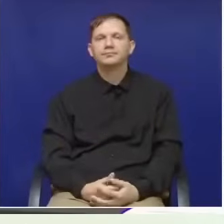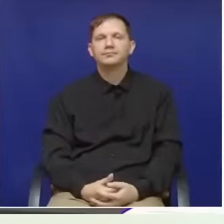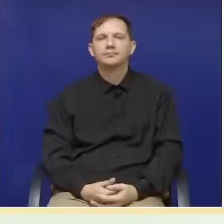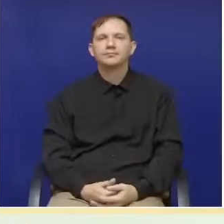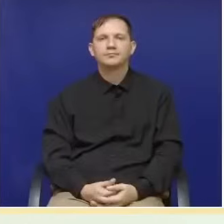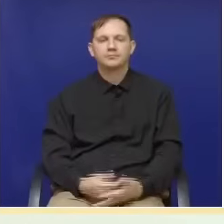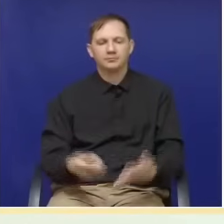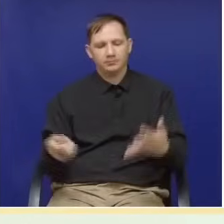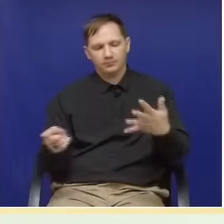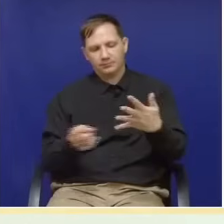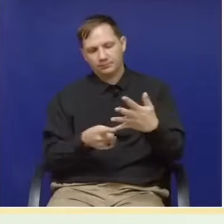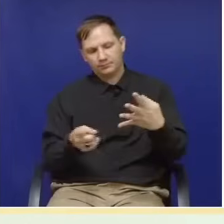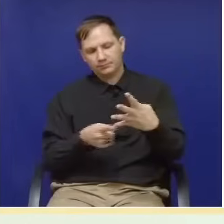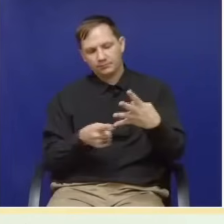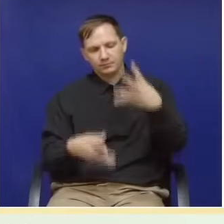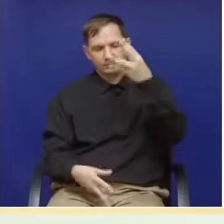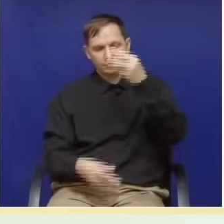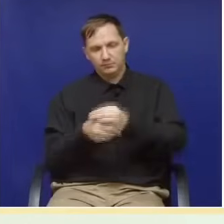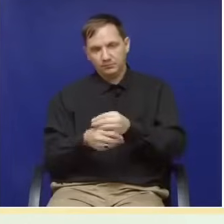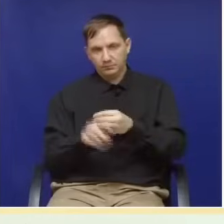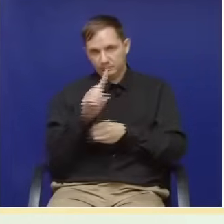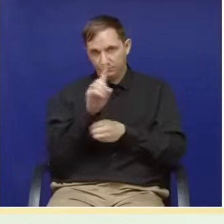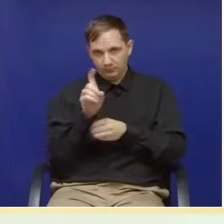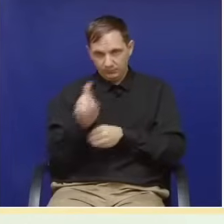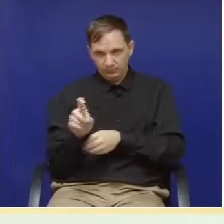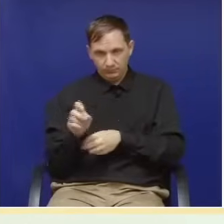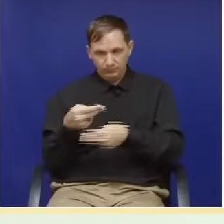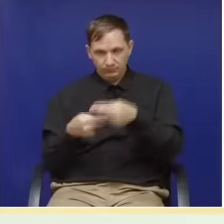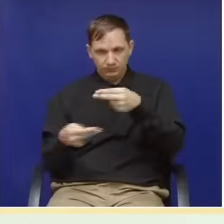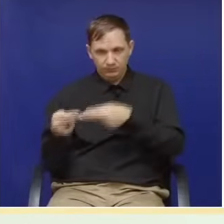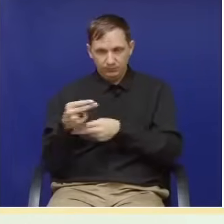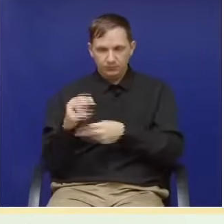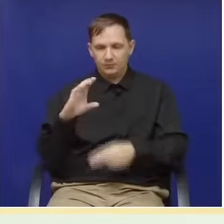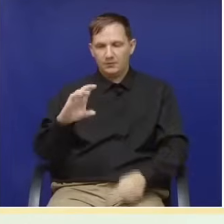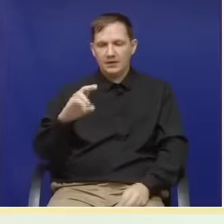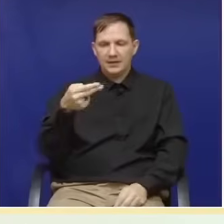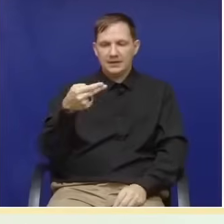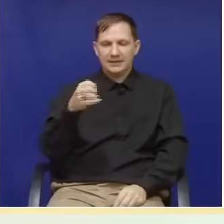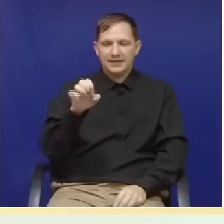The fourth supplementary question will be asked by the Honourable Tebekulu.